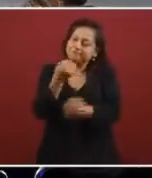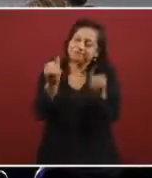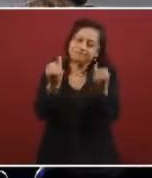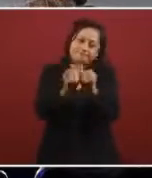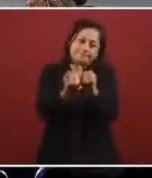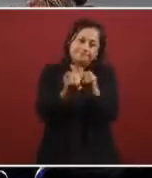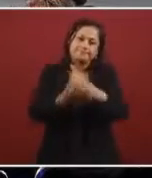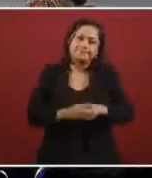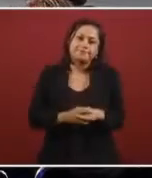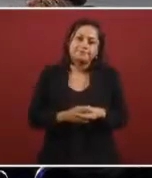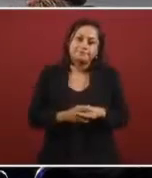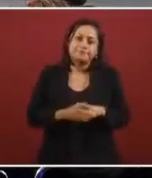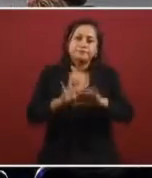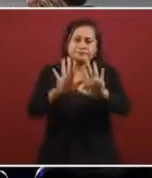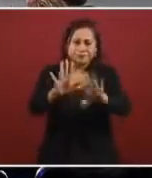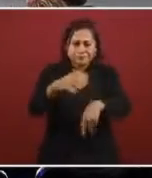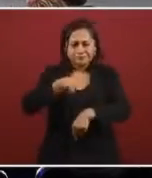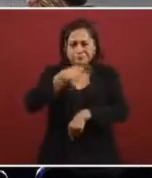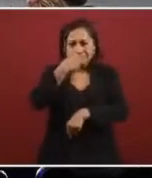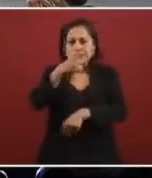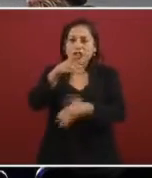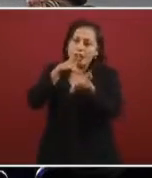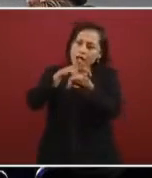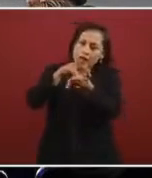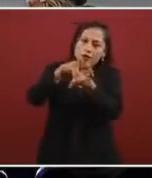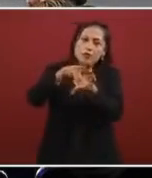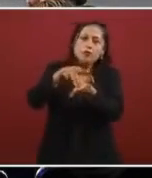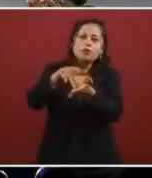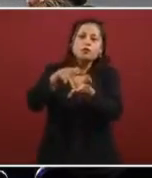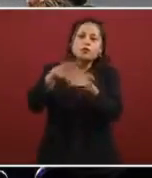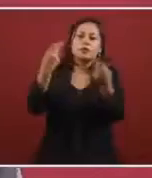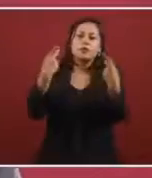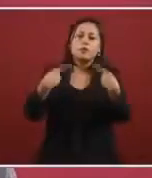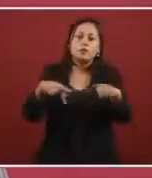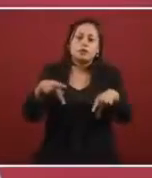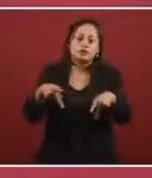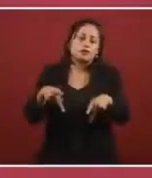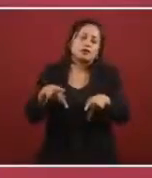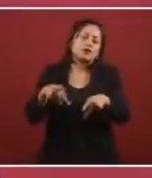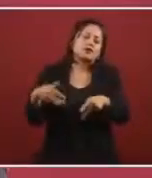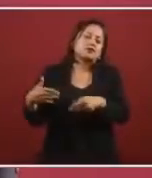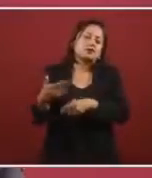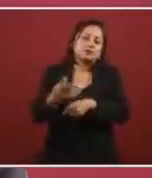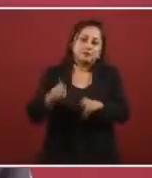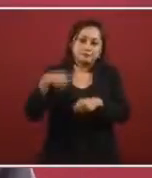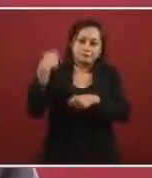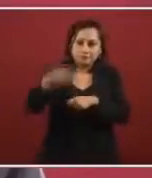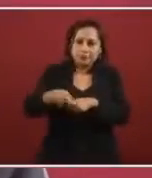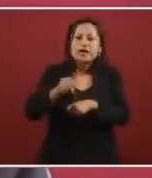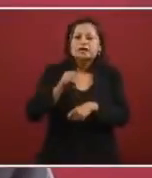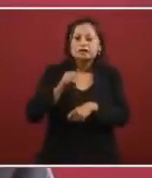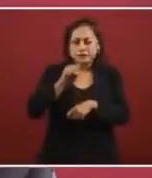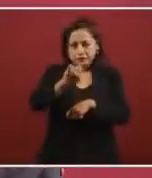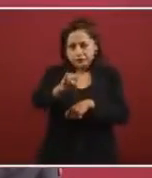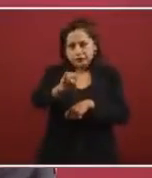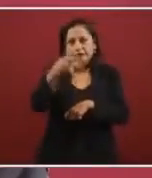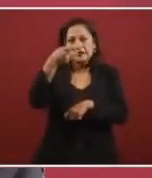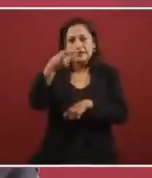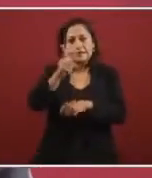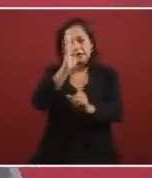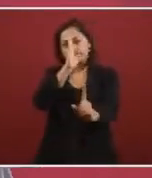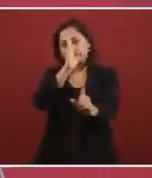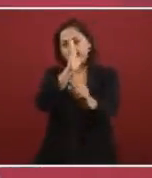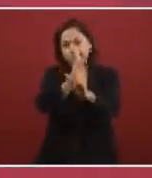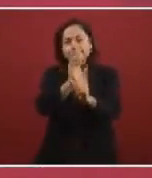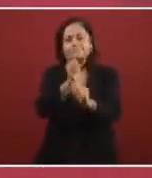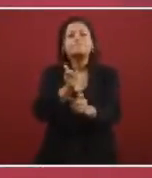Entonces, sí va a haber so yes, there will be support for the fishermen, but we want it to get to them